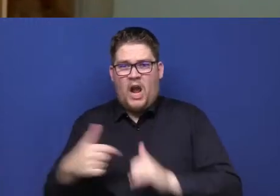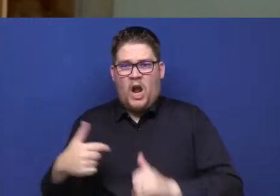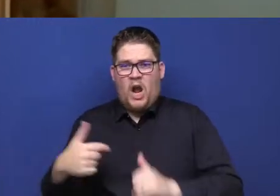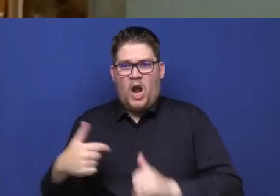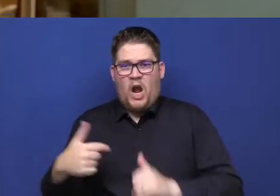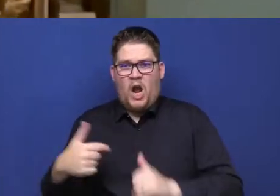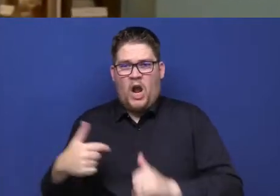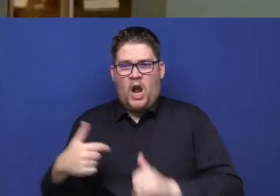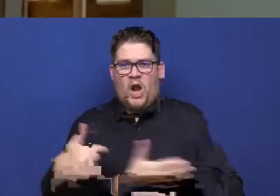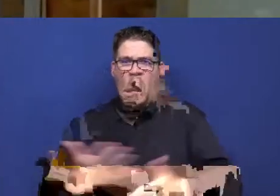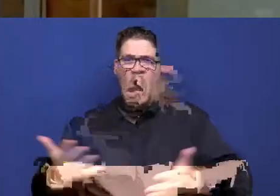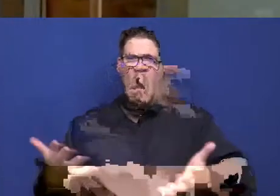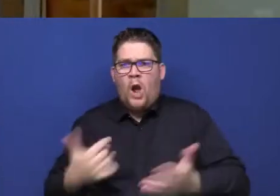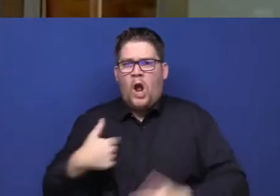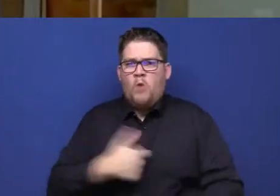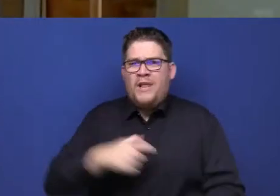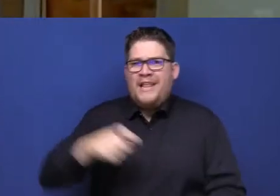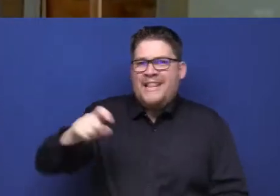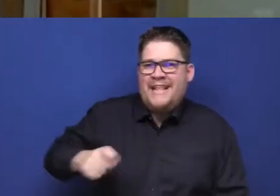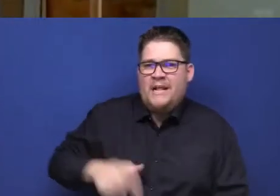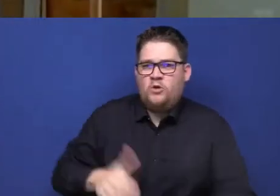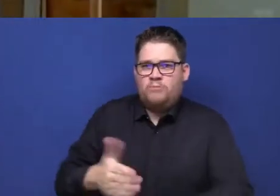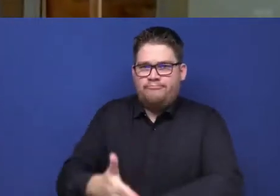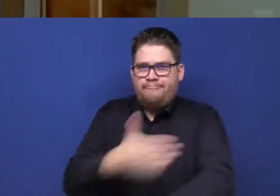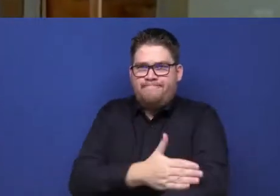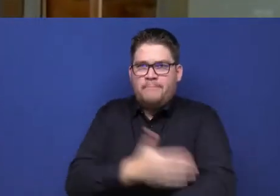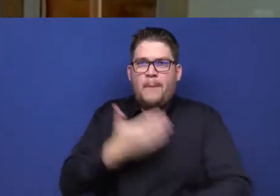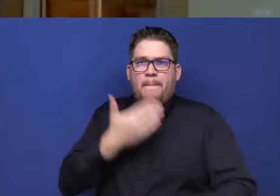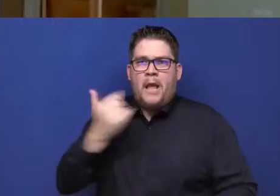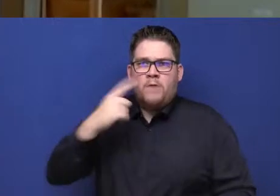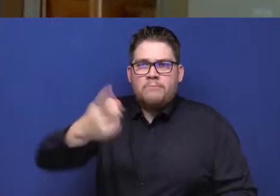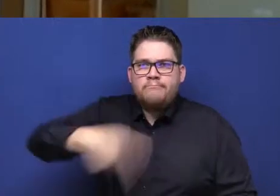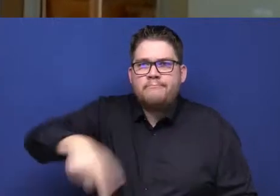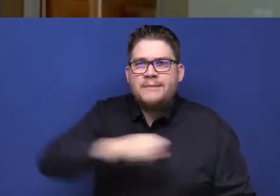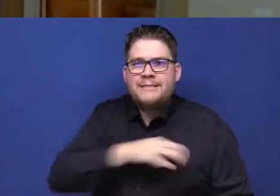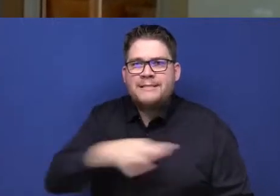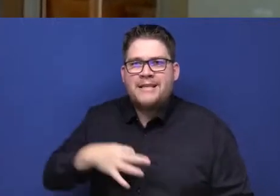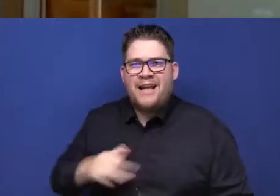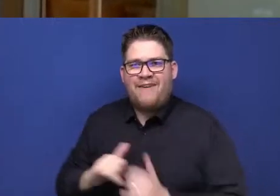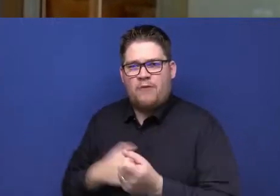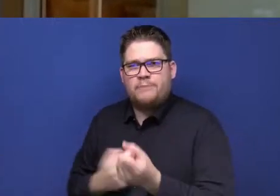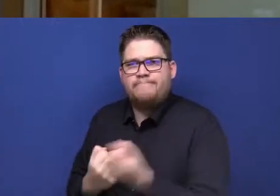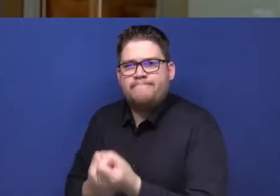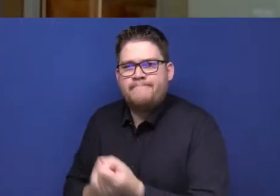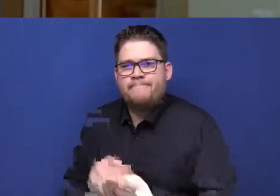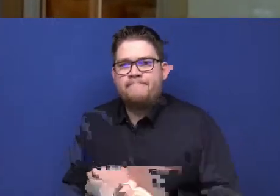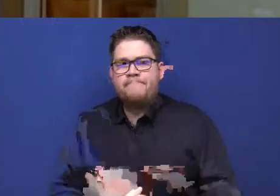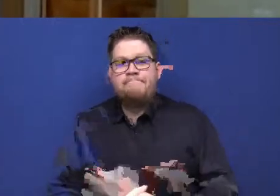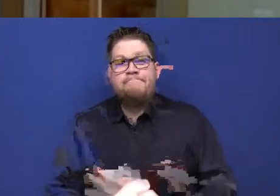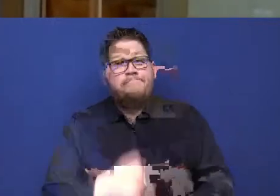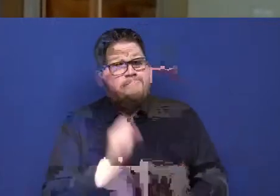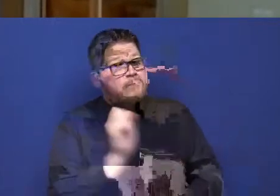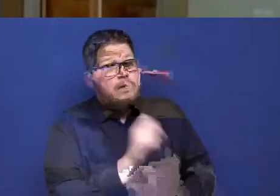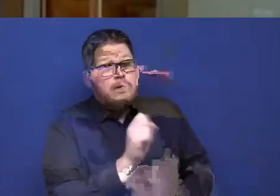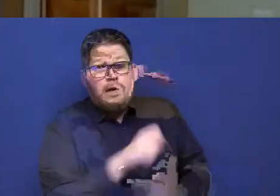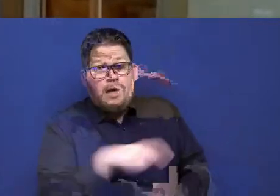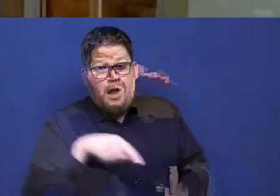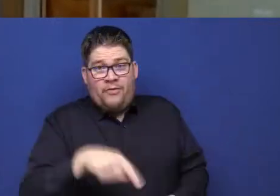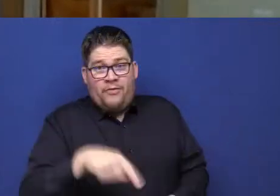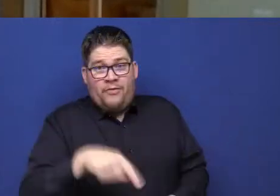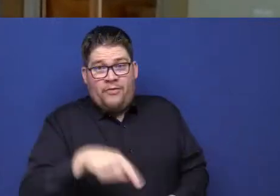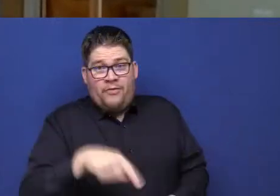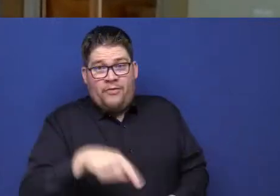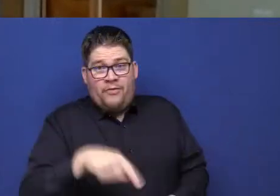doing, you know, four tours in a row, and the season's still, you know, a month more left, it is trying.